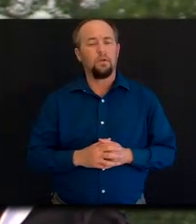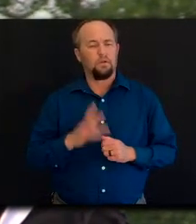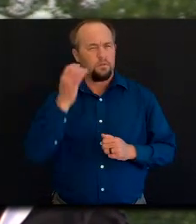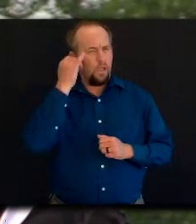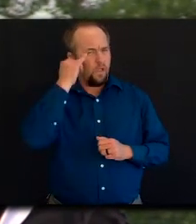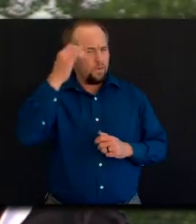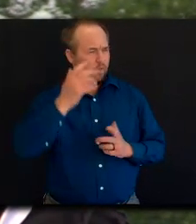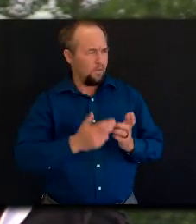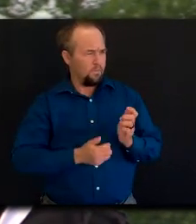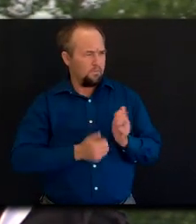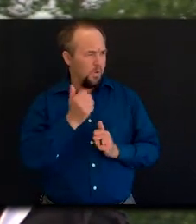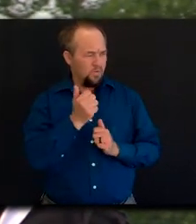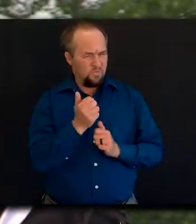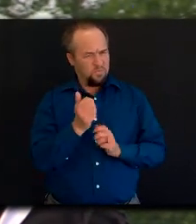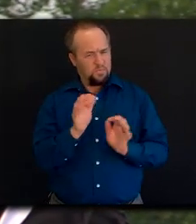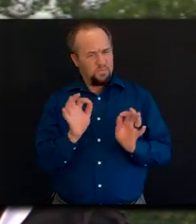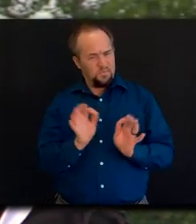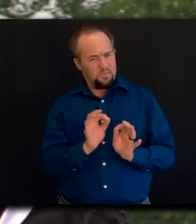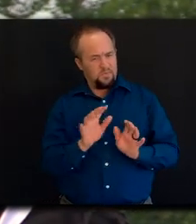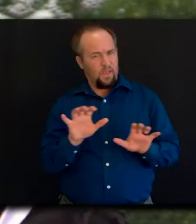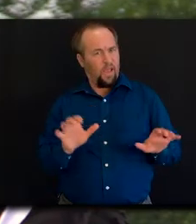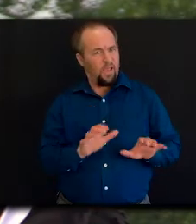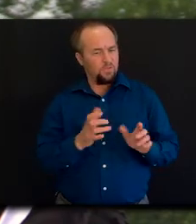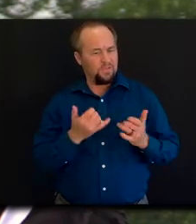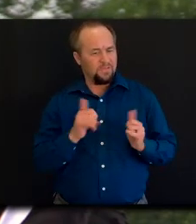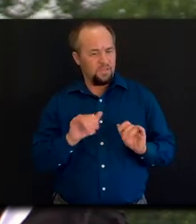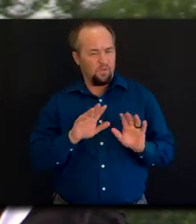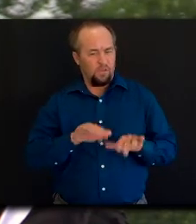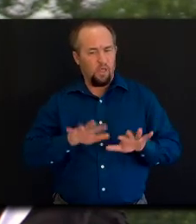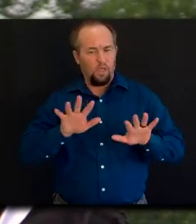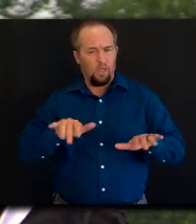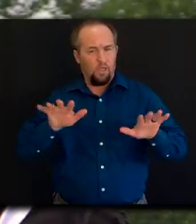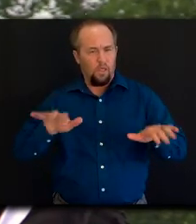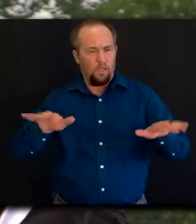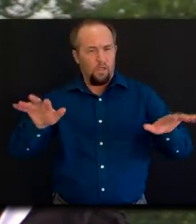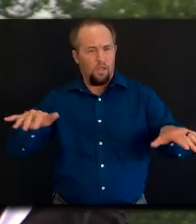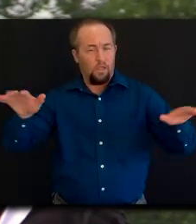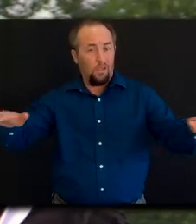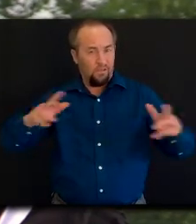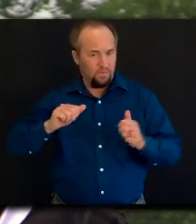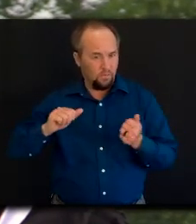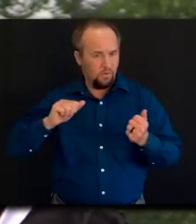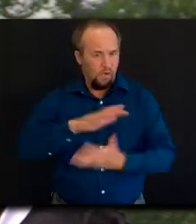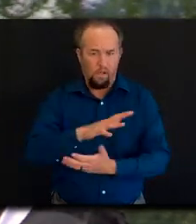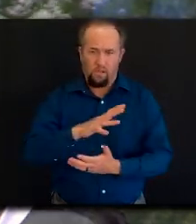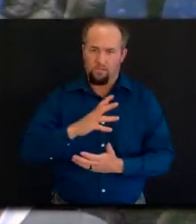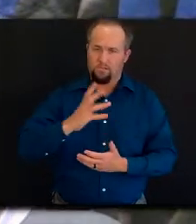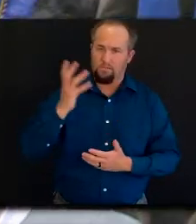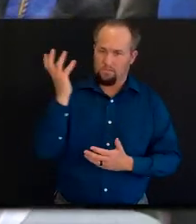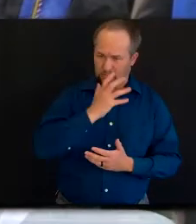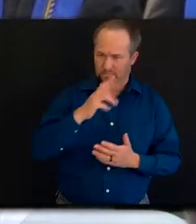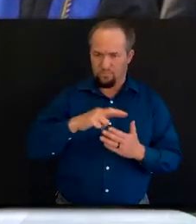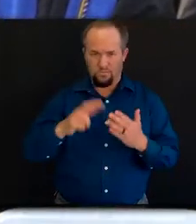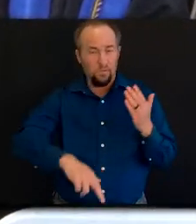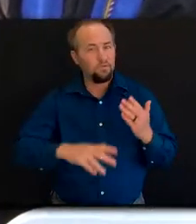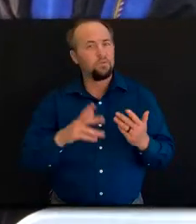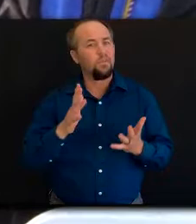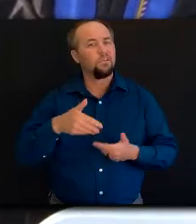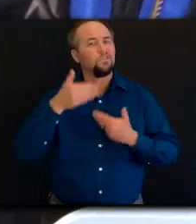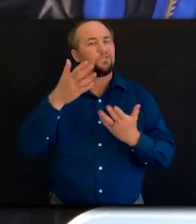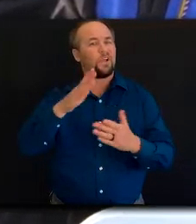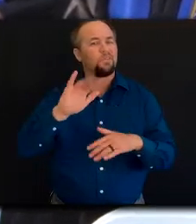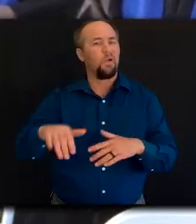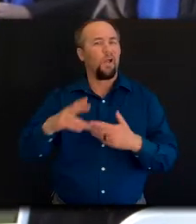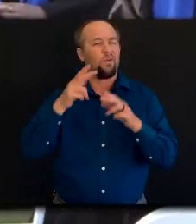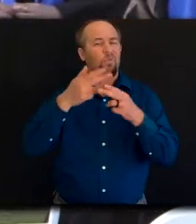most minuscule of actions can cause a series of momentous and even unexpected outcomes is suggested by the butterfly